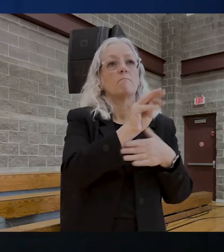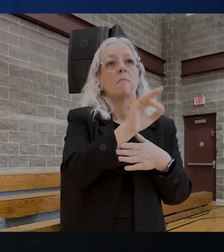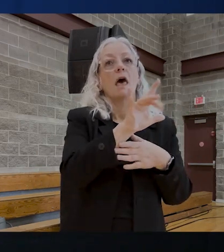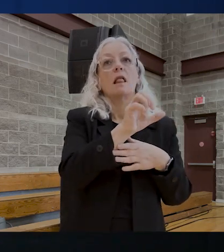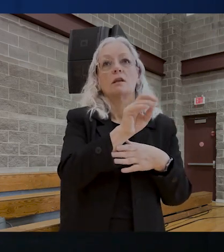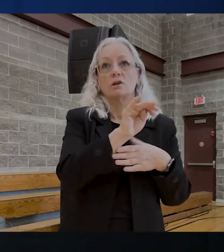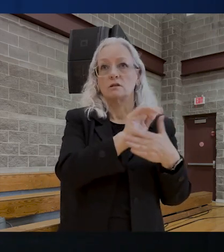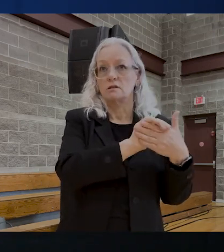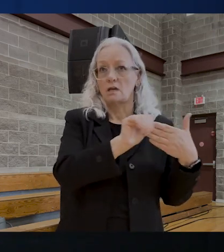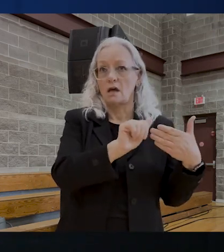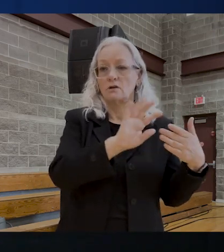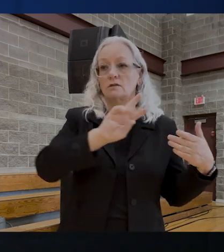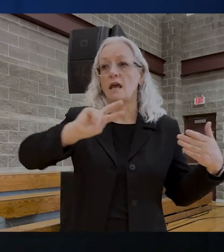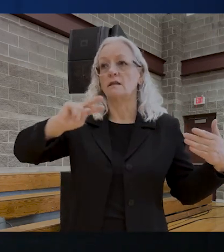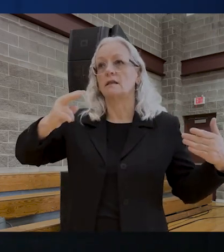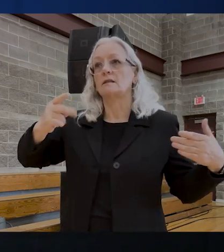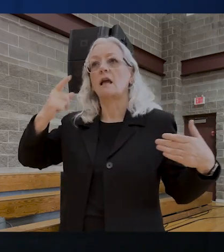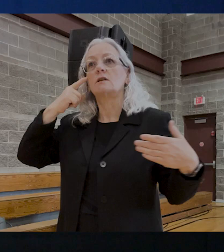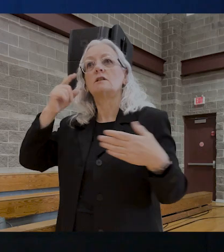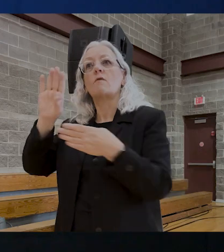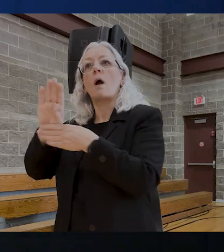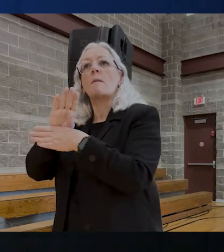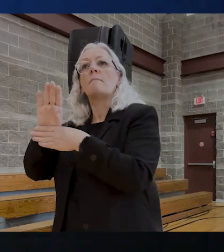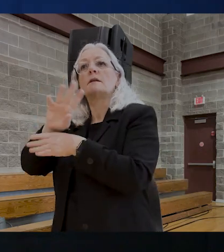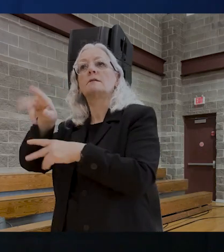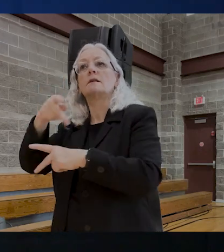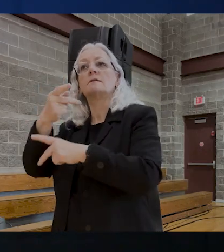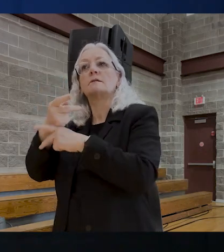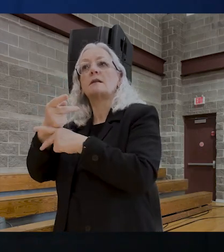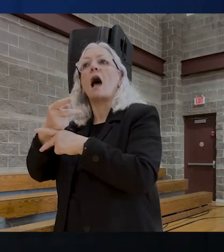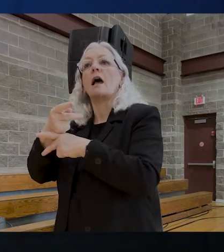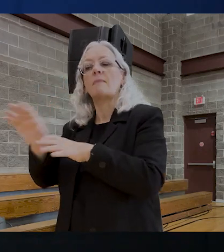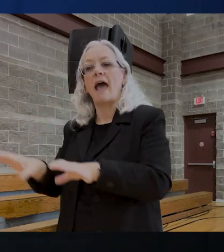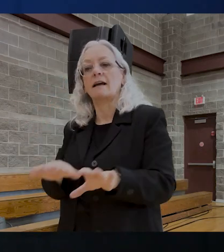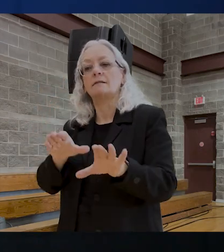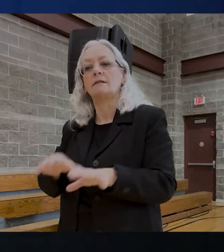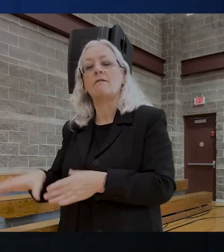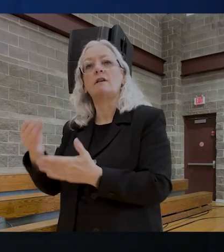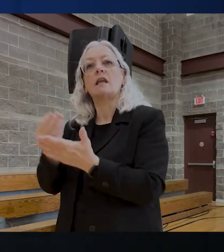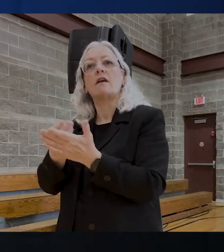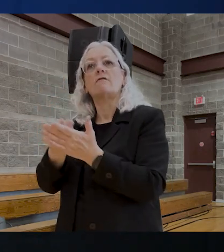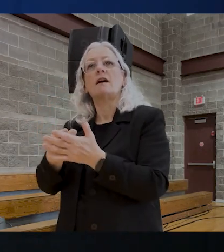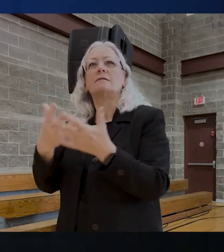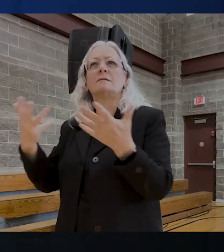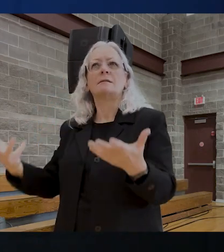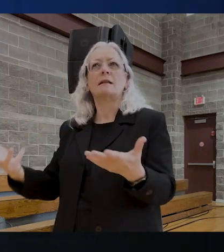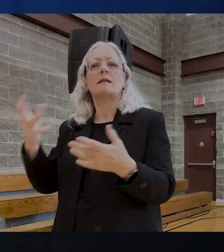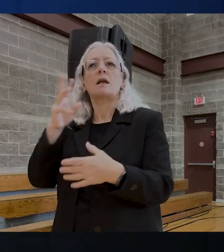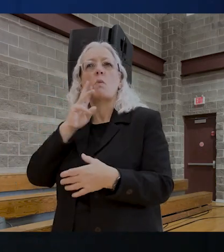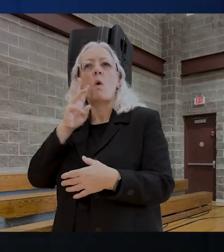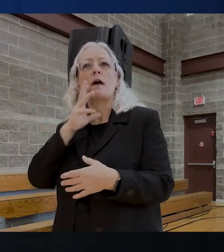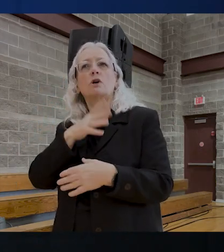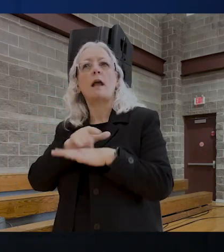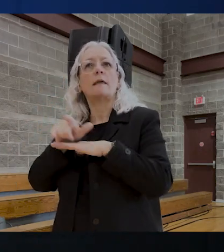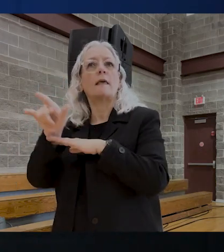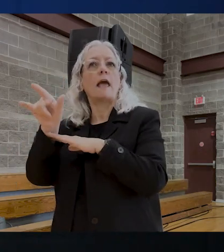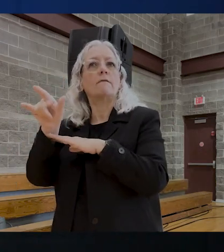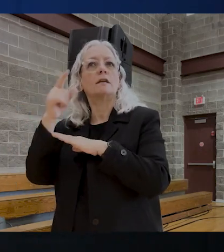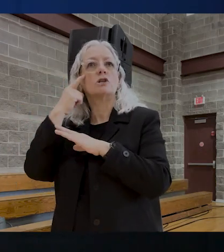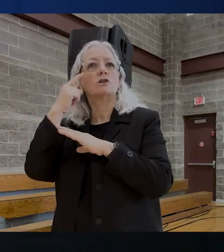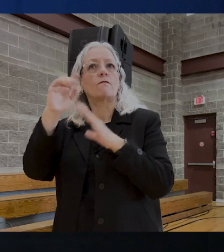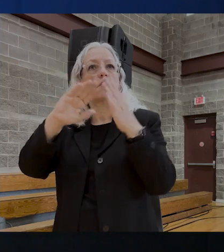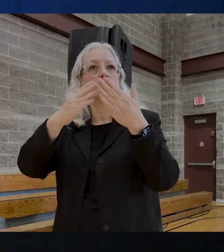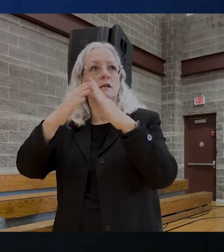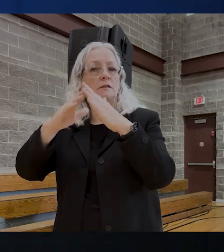The second is business type activity funds. Business type activity is our water and aviation department for the city.